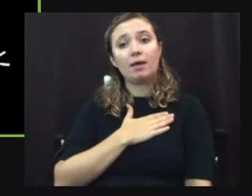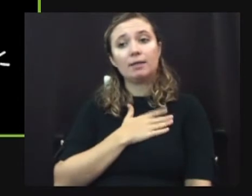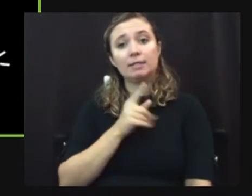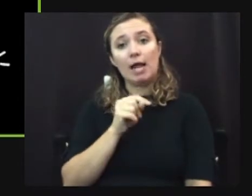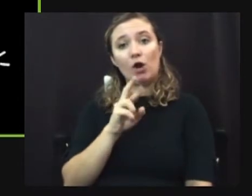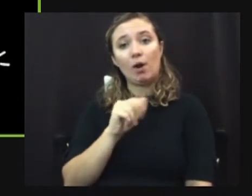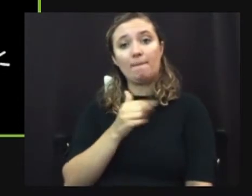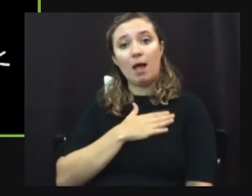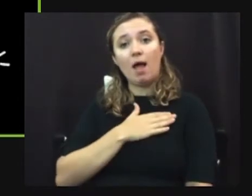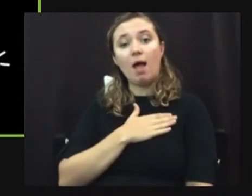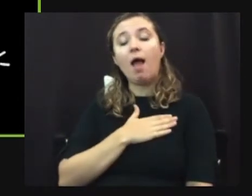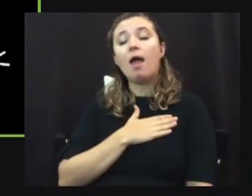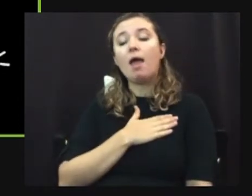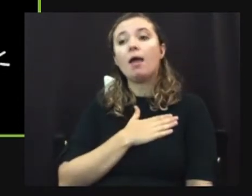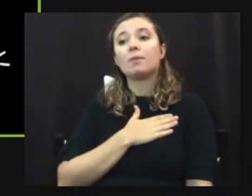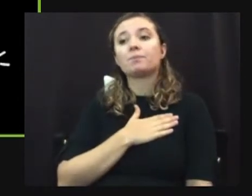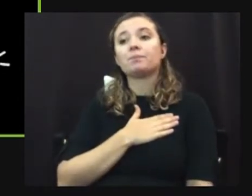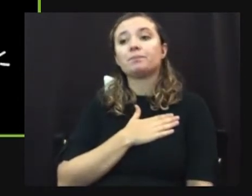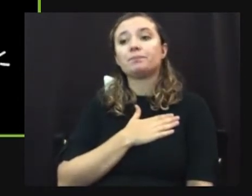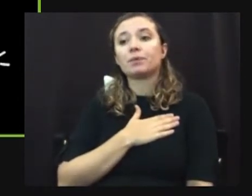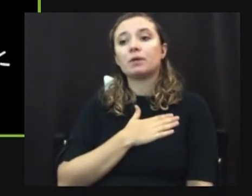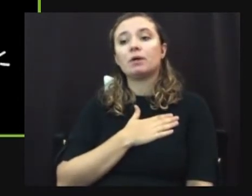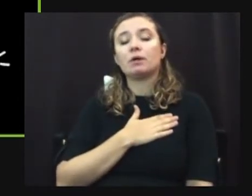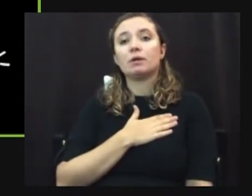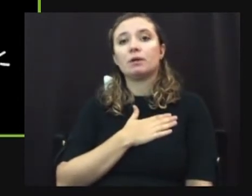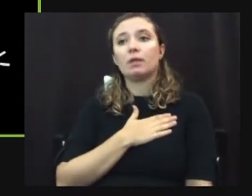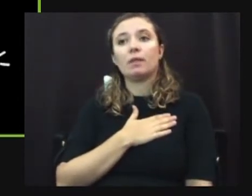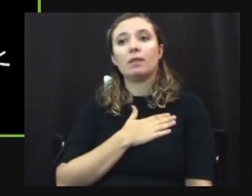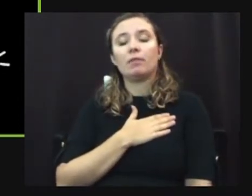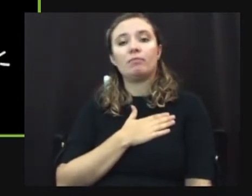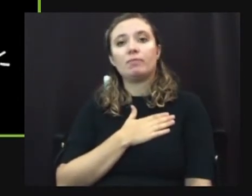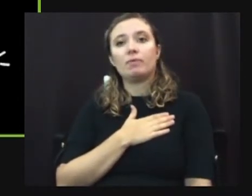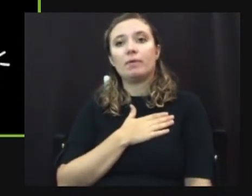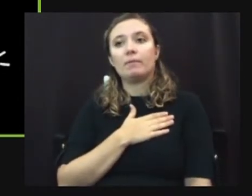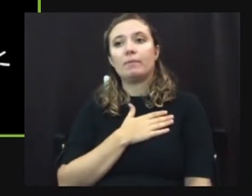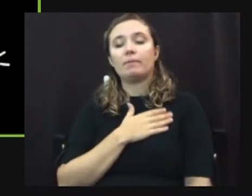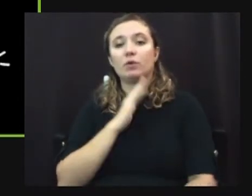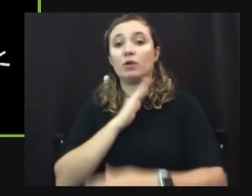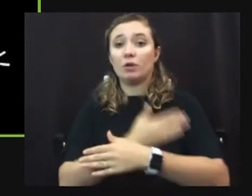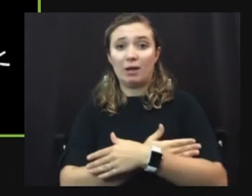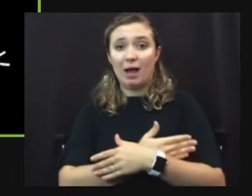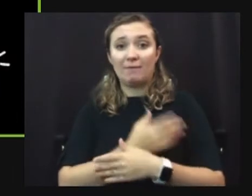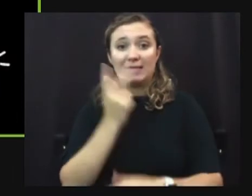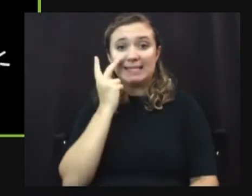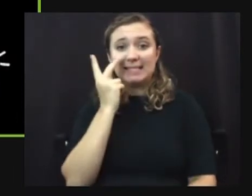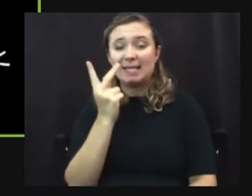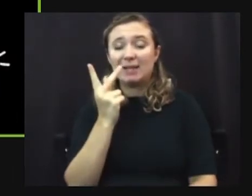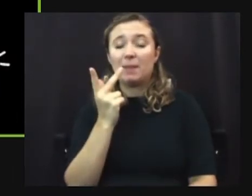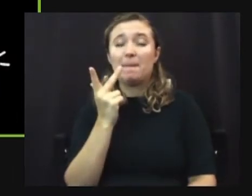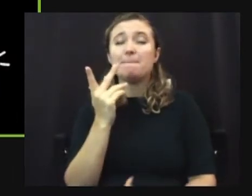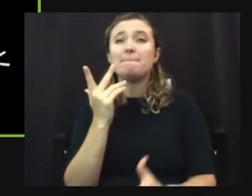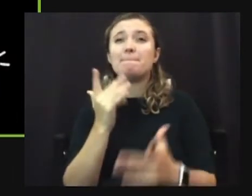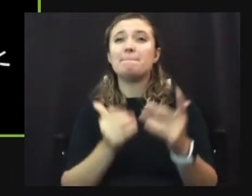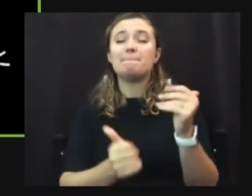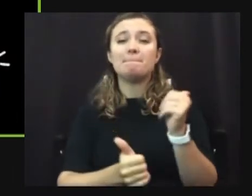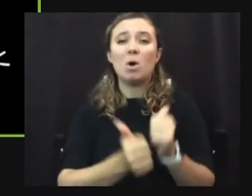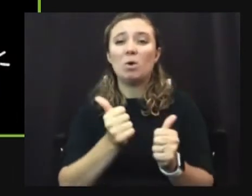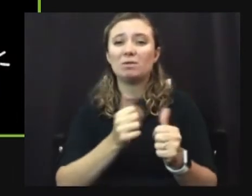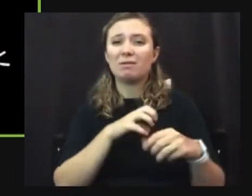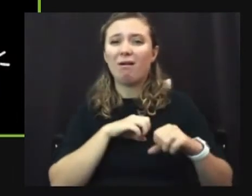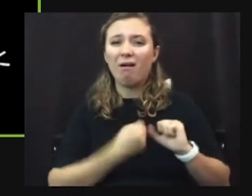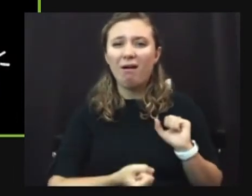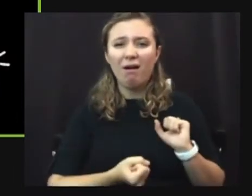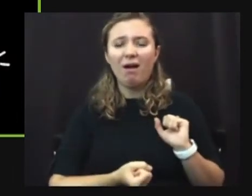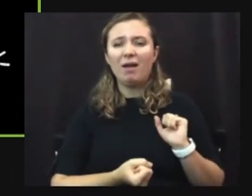probably the most destroyed I have ever seen her and just wrecked was when